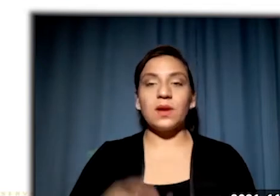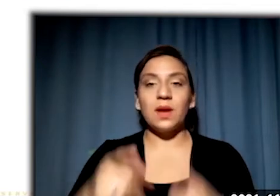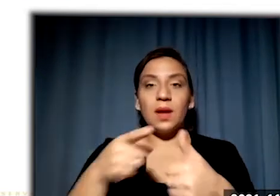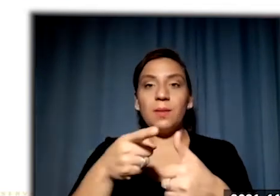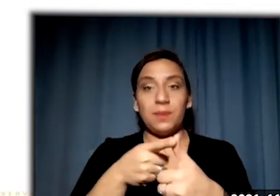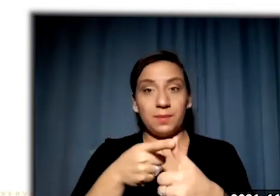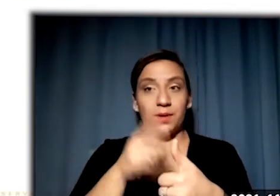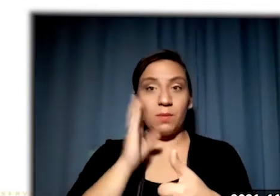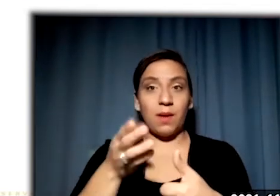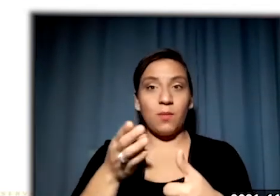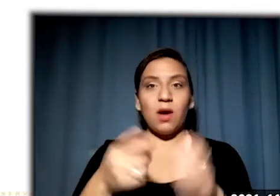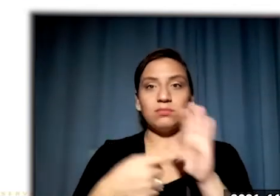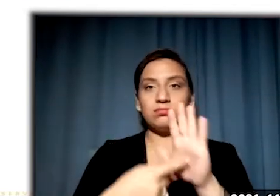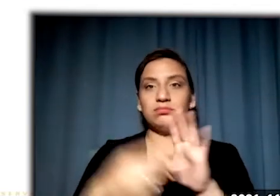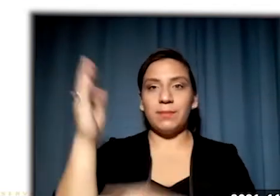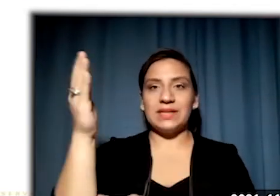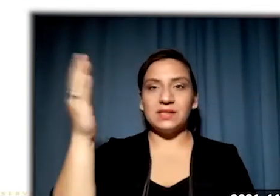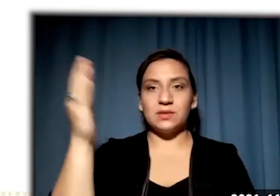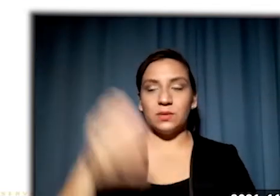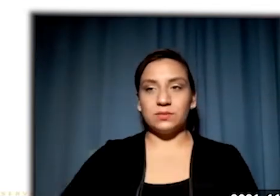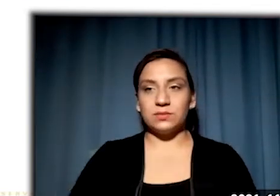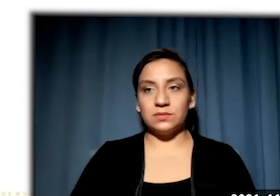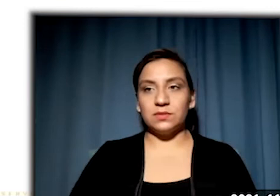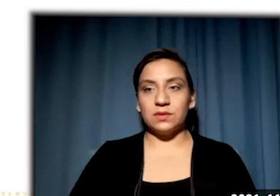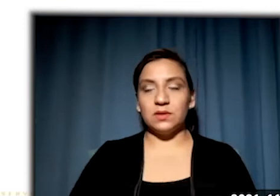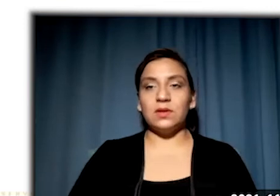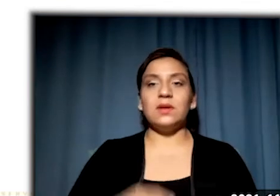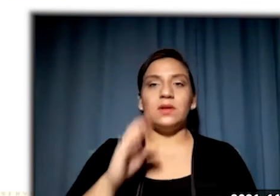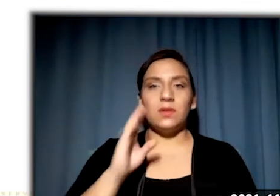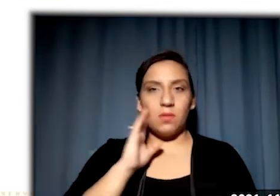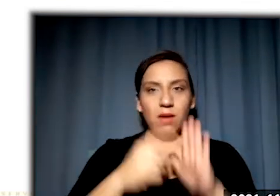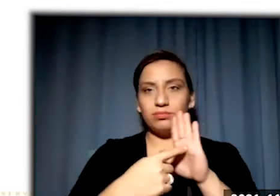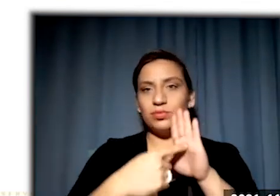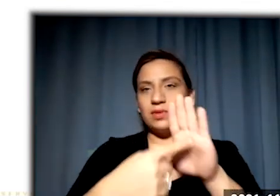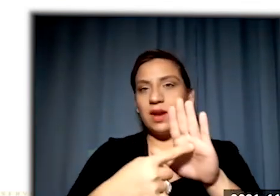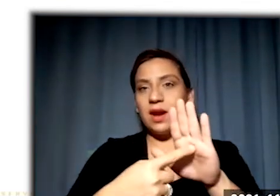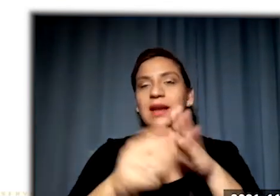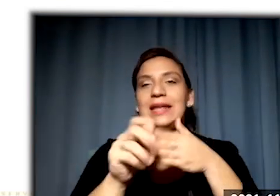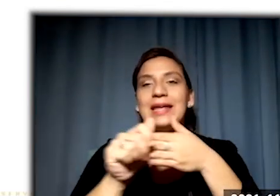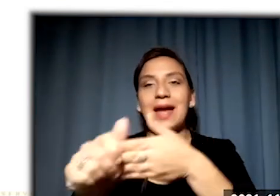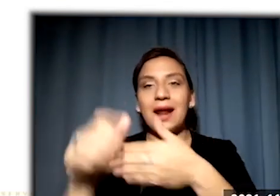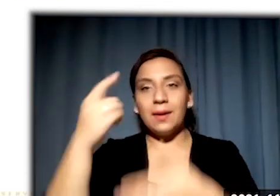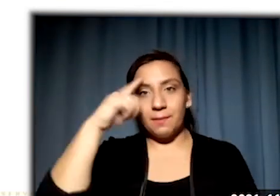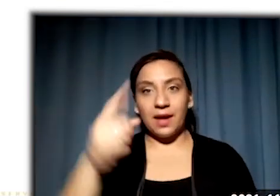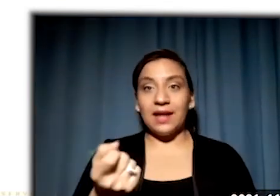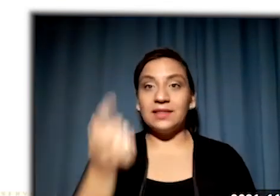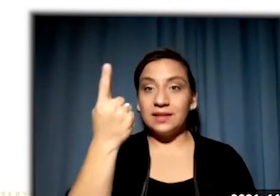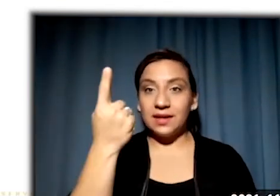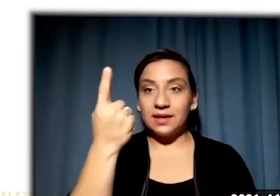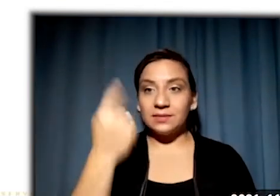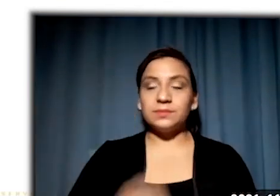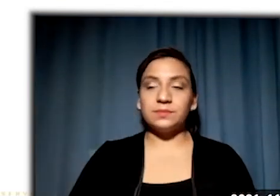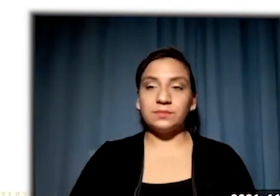She will guide us in understanding important aspects about the nominations that she generated for Old San Juan and Puerta de